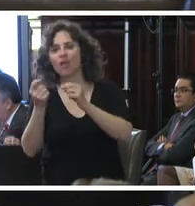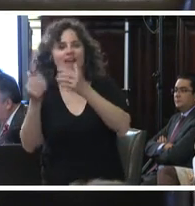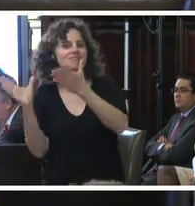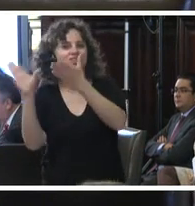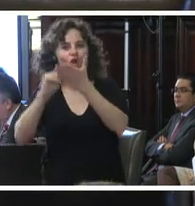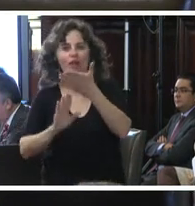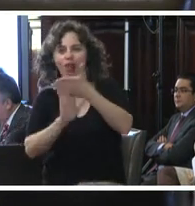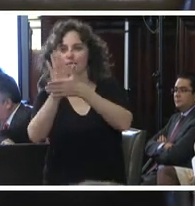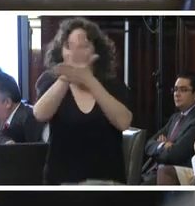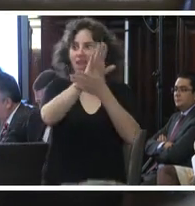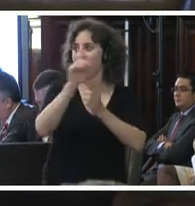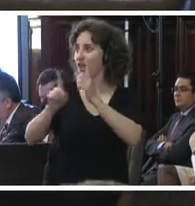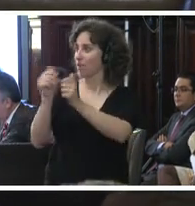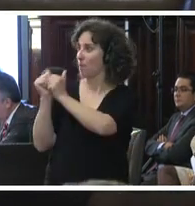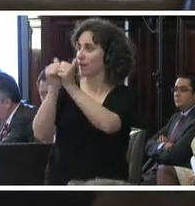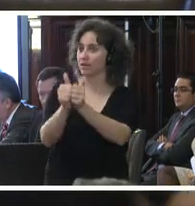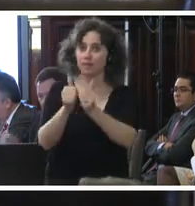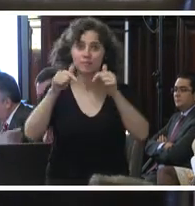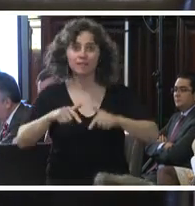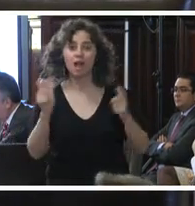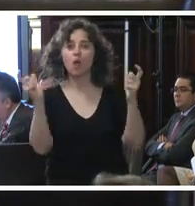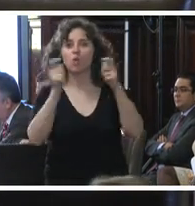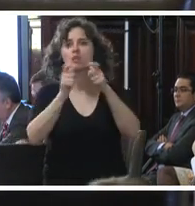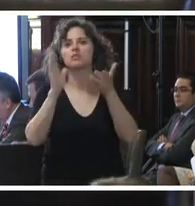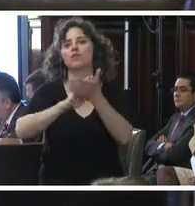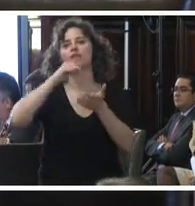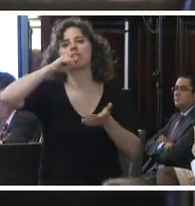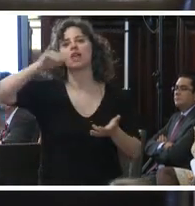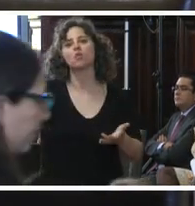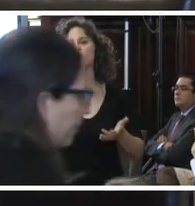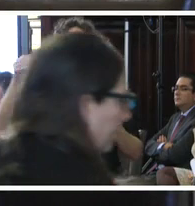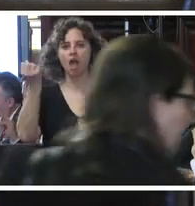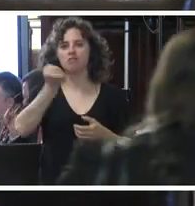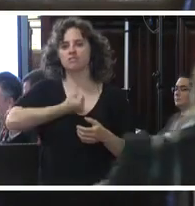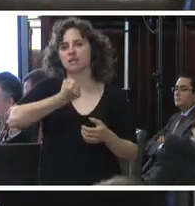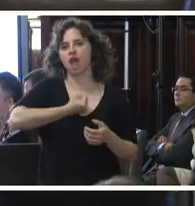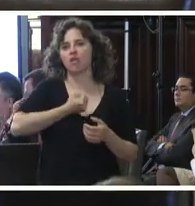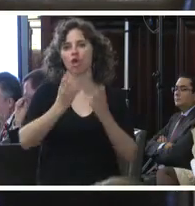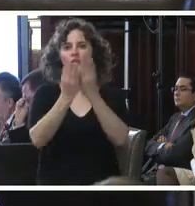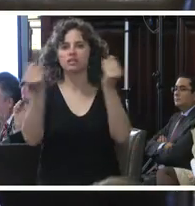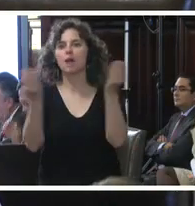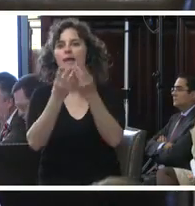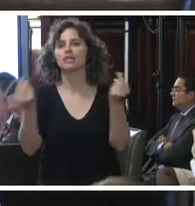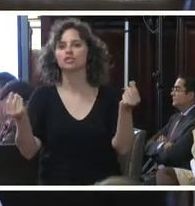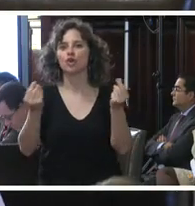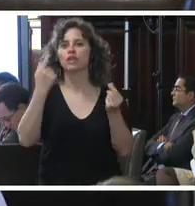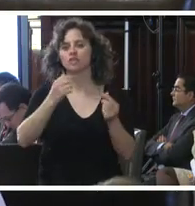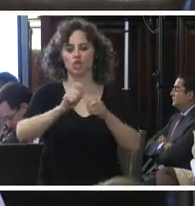Yes, this is the hearing on reports of murders and disappearances and torture in